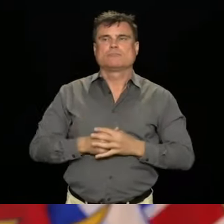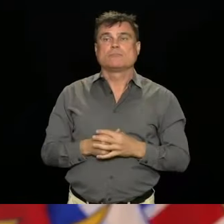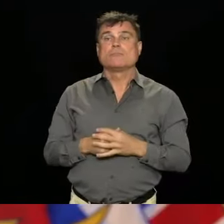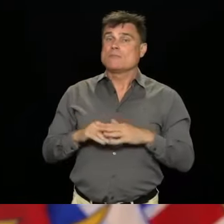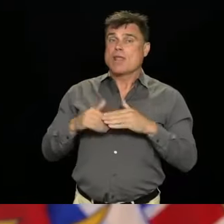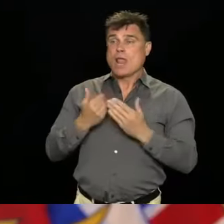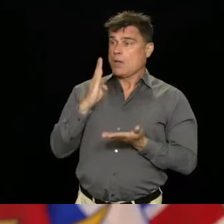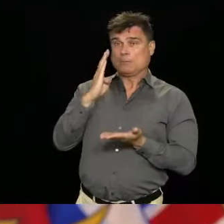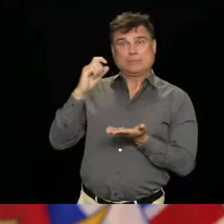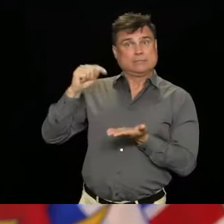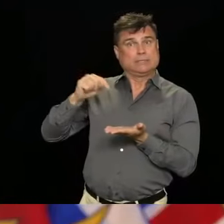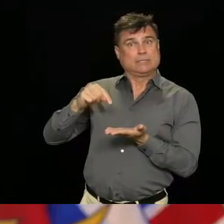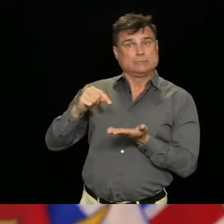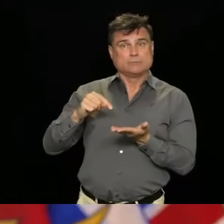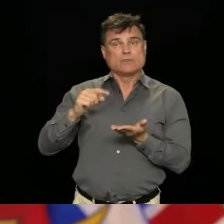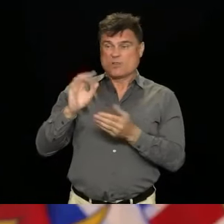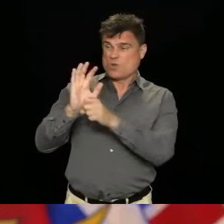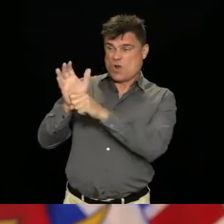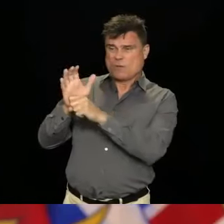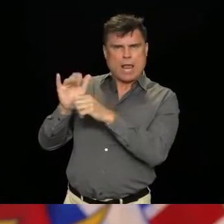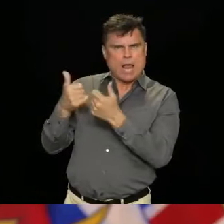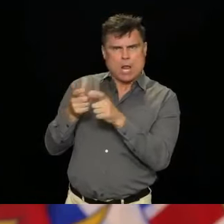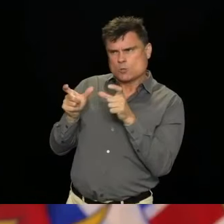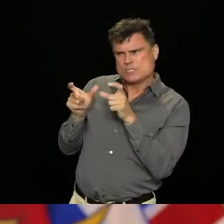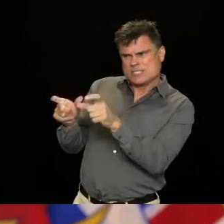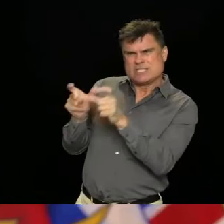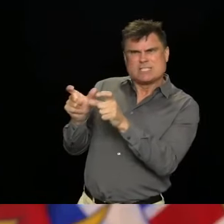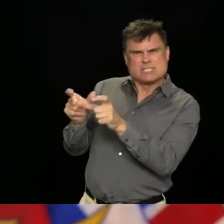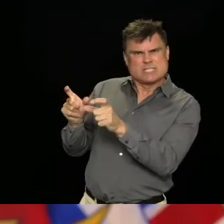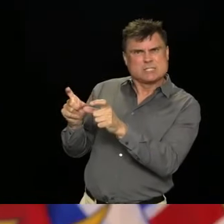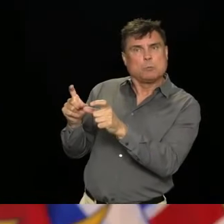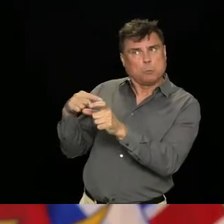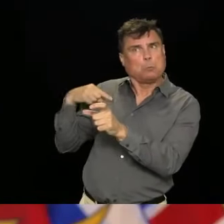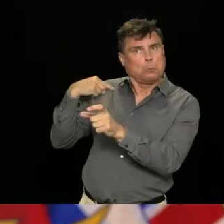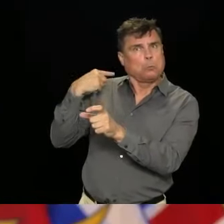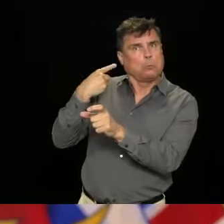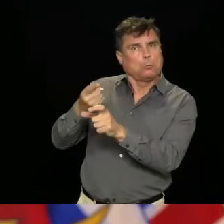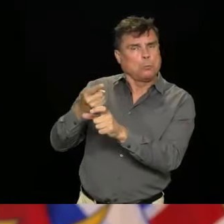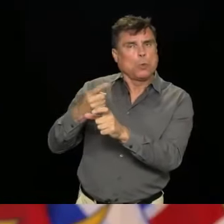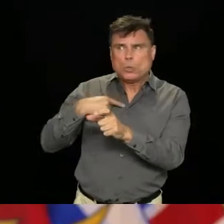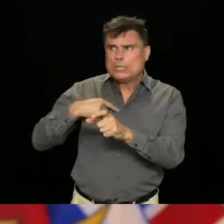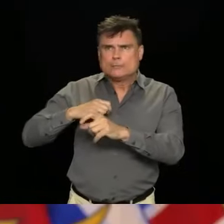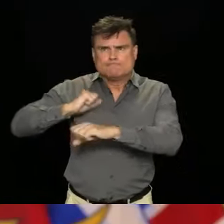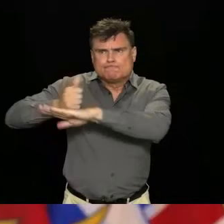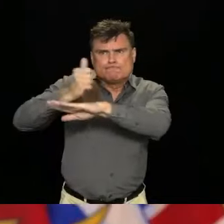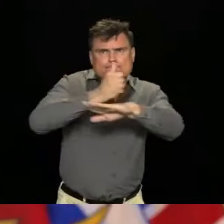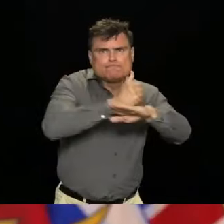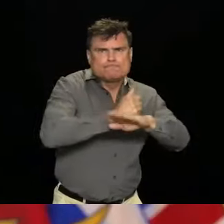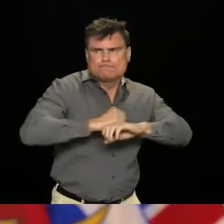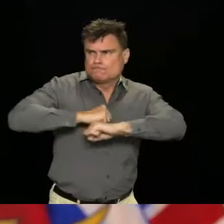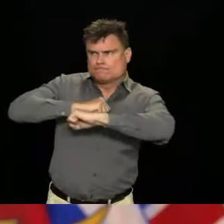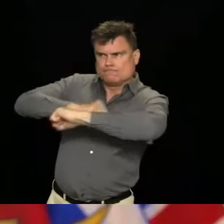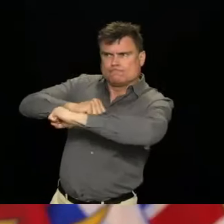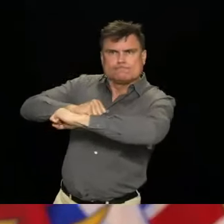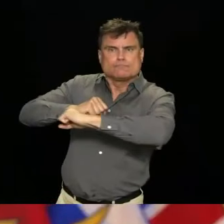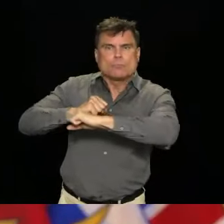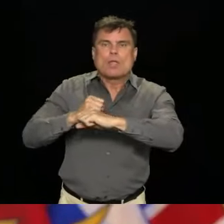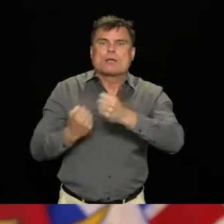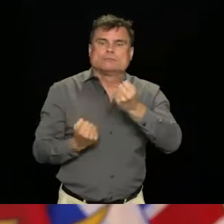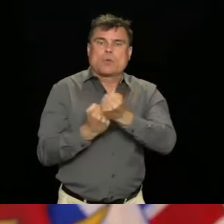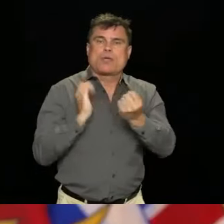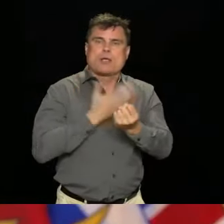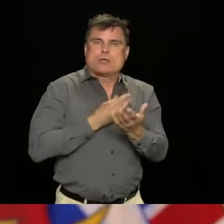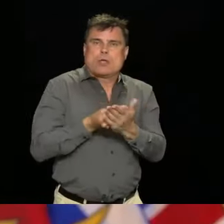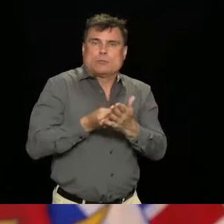crisis, puts us on a very solid foundation for economic recovery. In the coming months, we hope to see